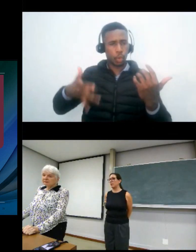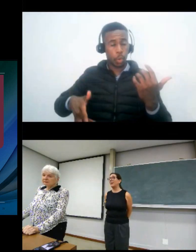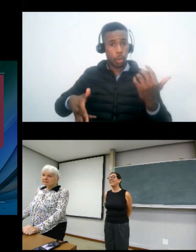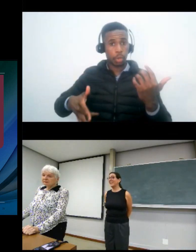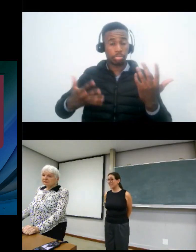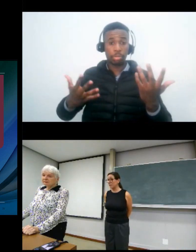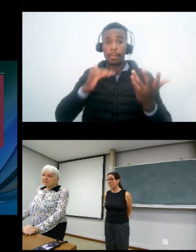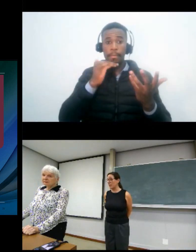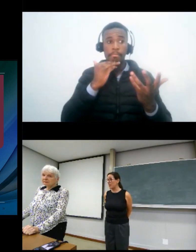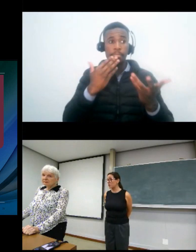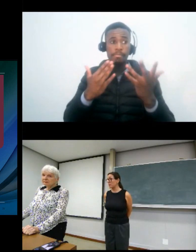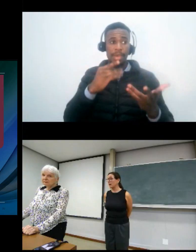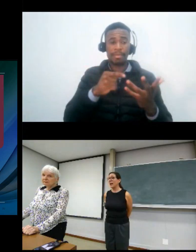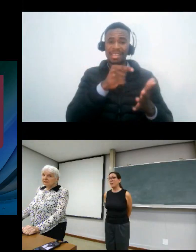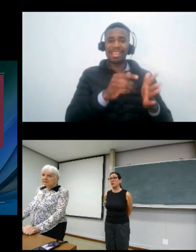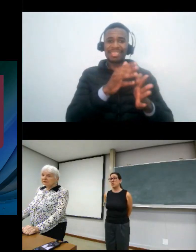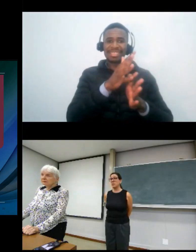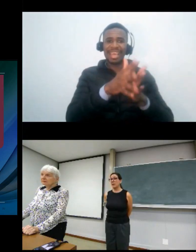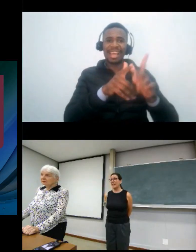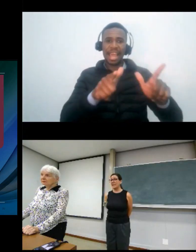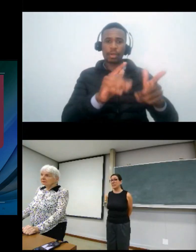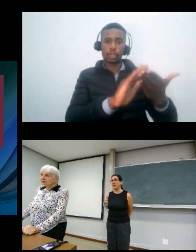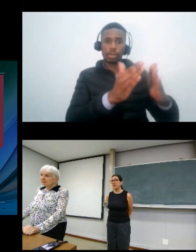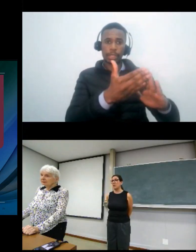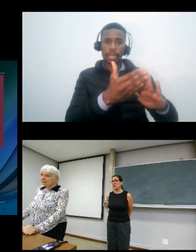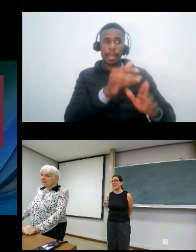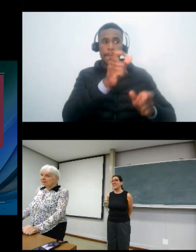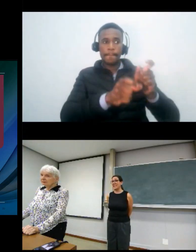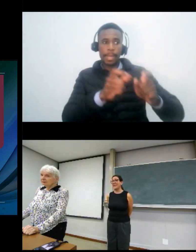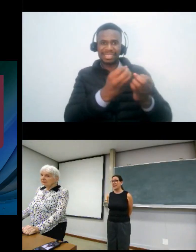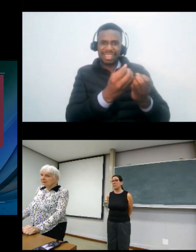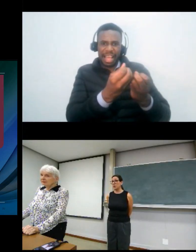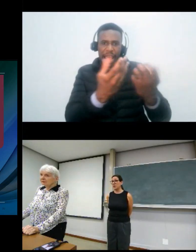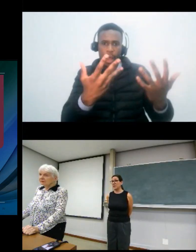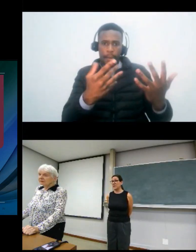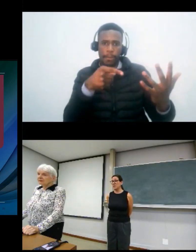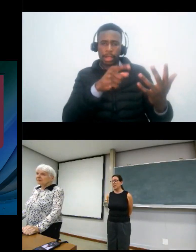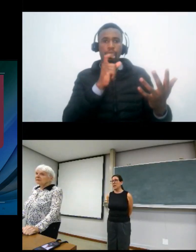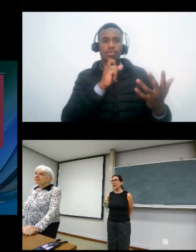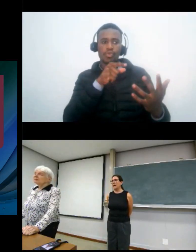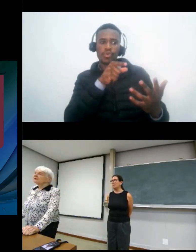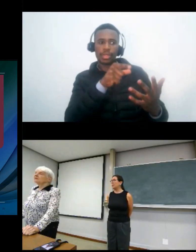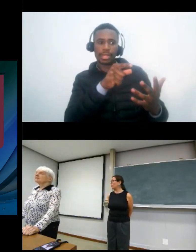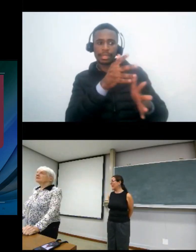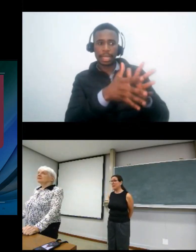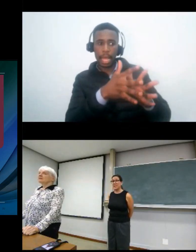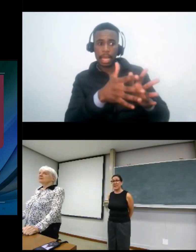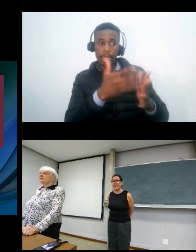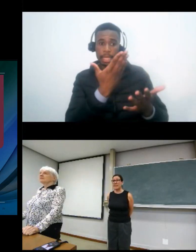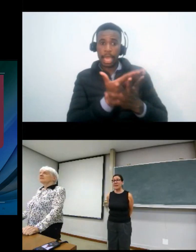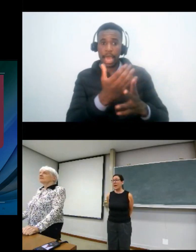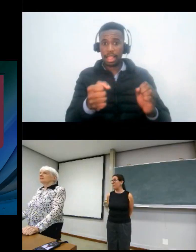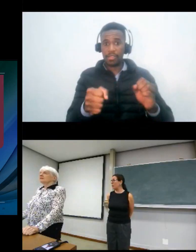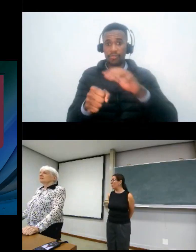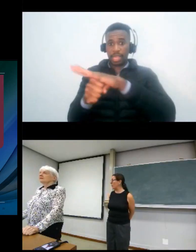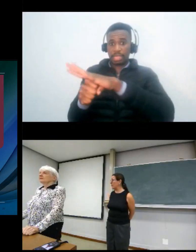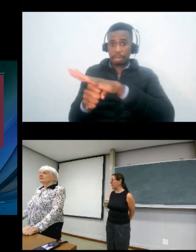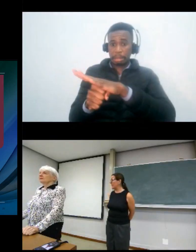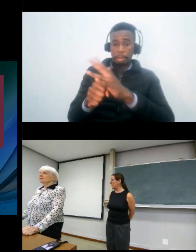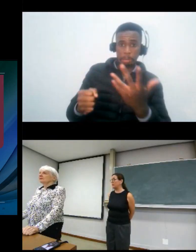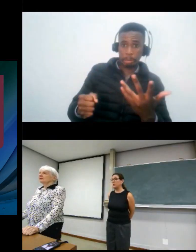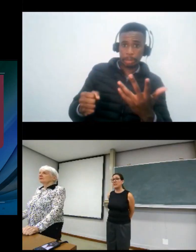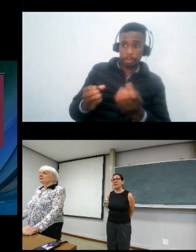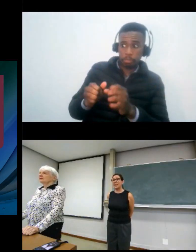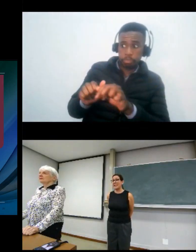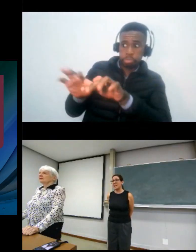an effect on lexical variation, how much lexical variation there is in that community. But we haven't done anything. I'm not